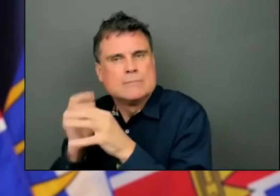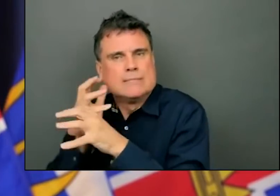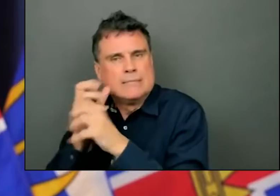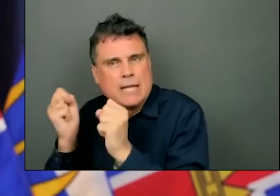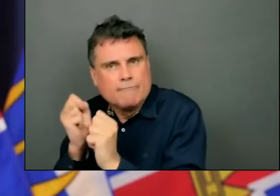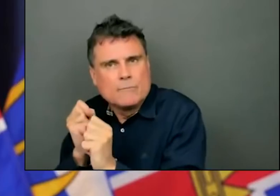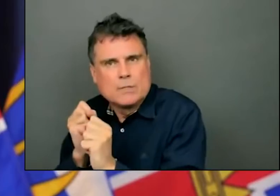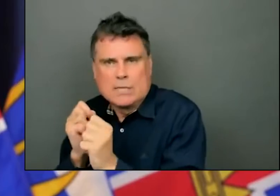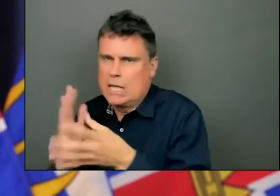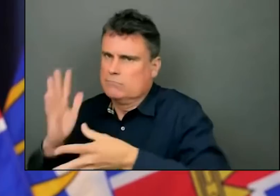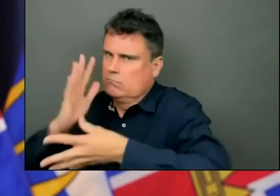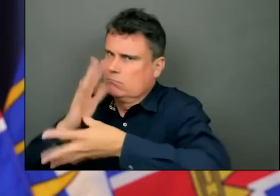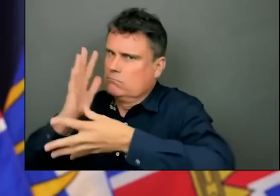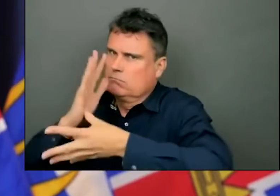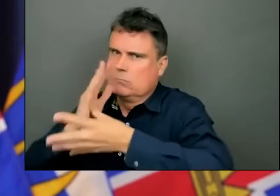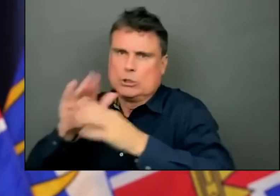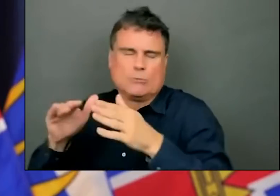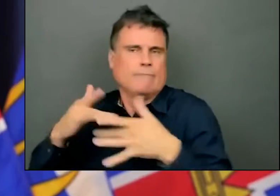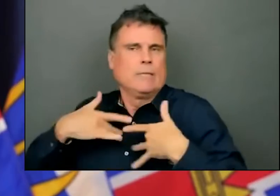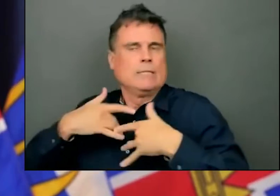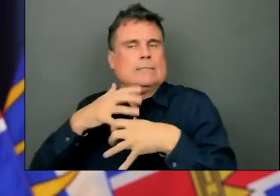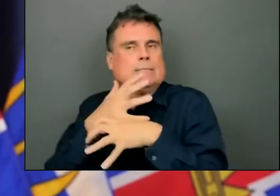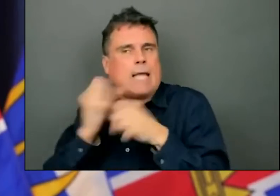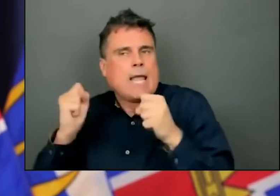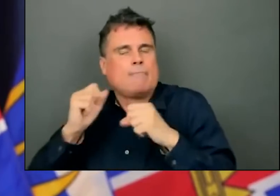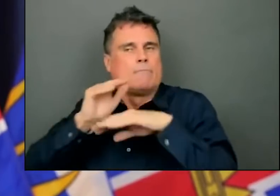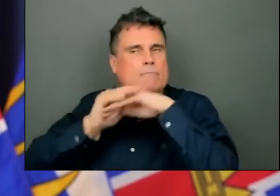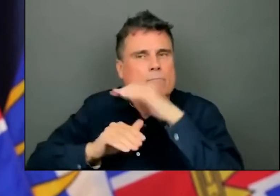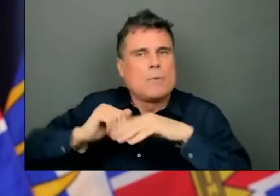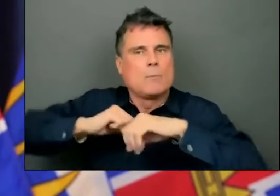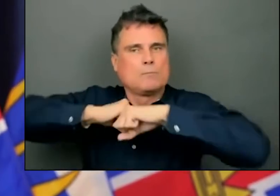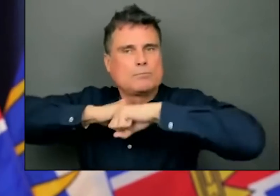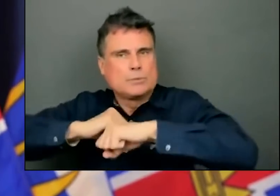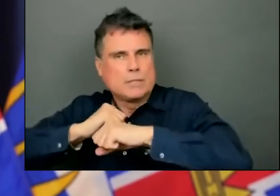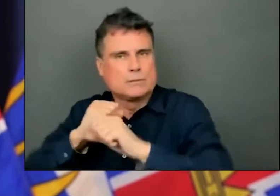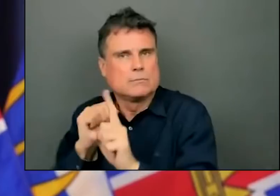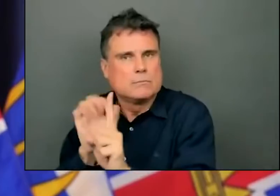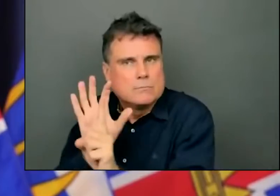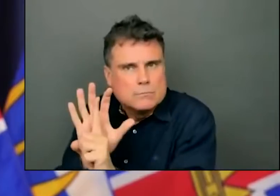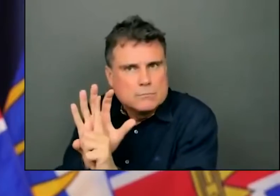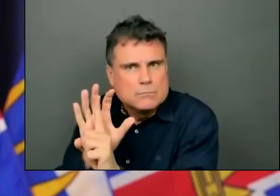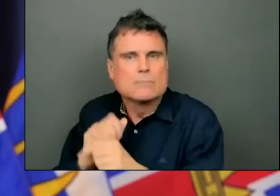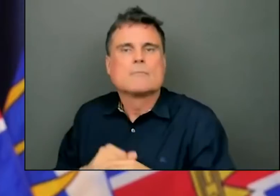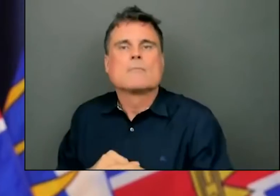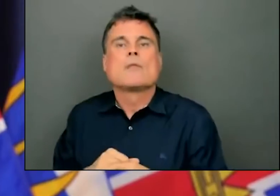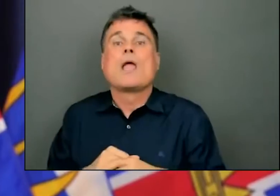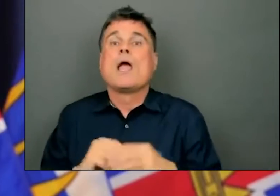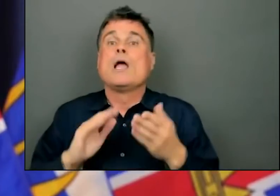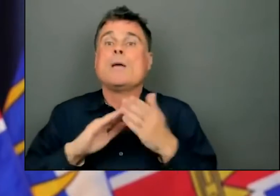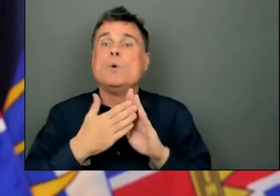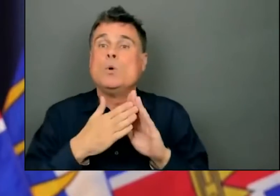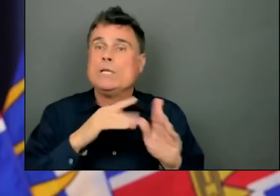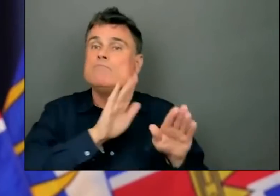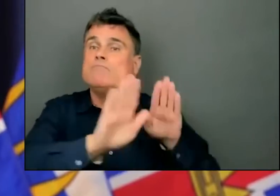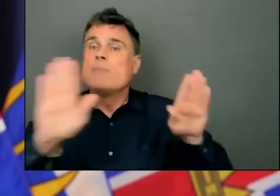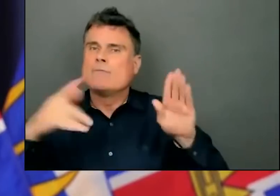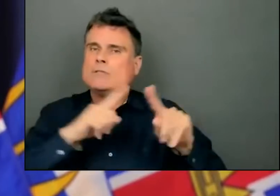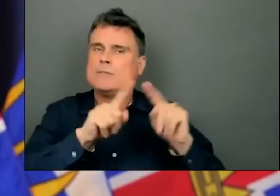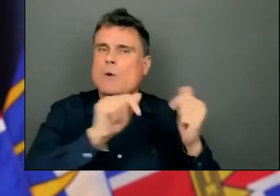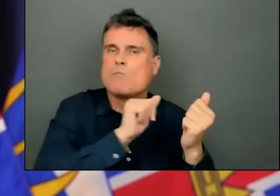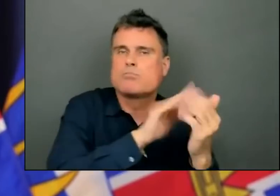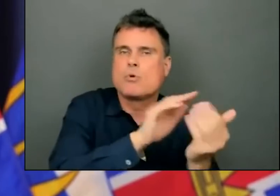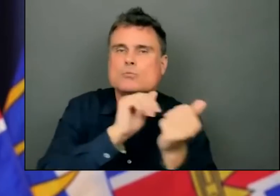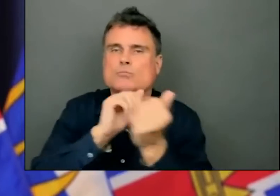that, in different communities, we have tried and worked on many different aspects of the supporting